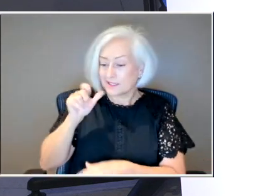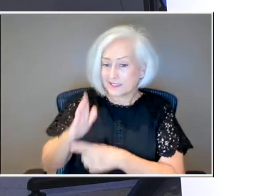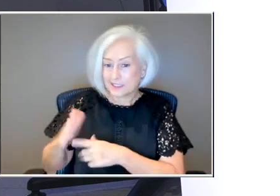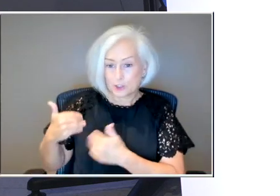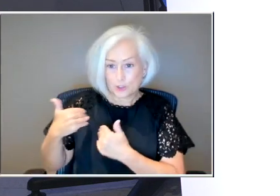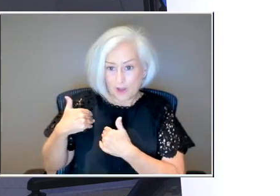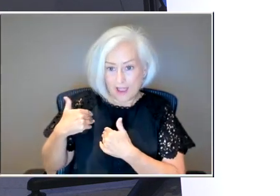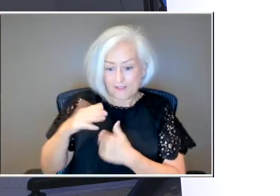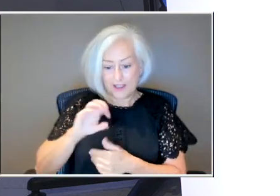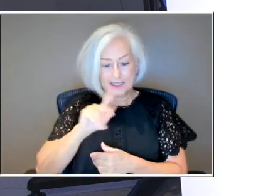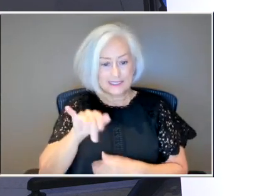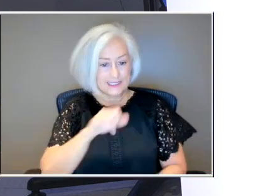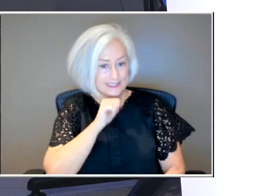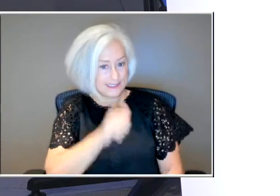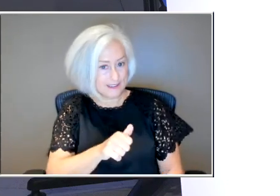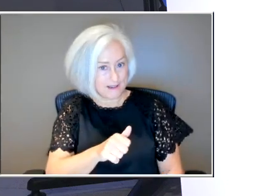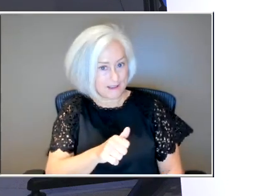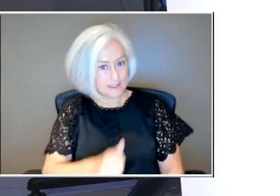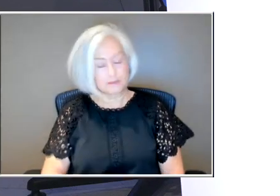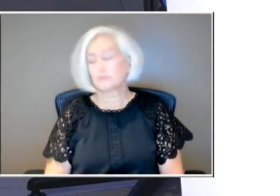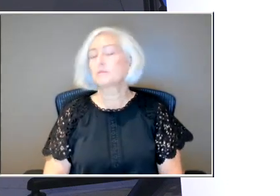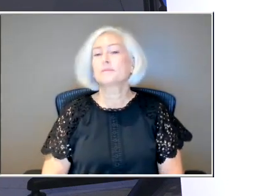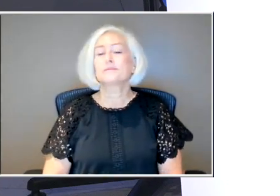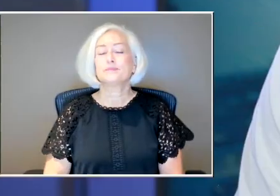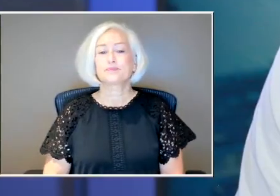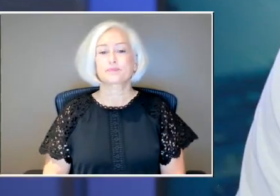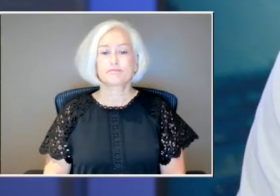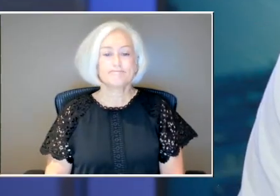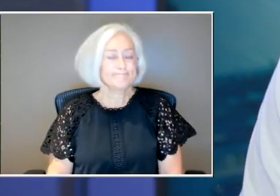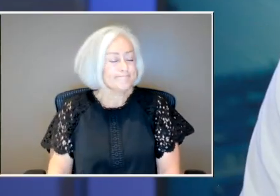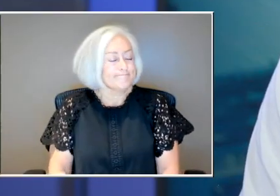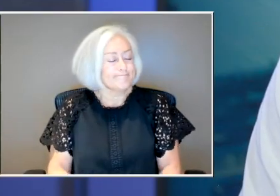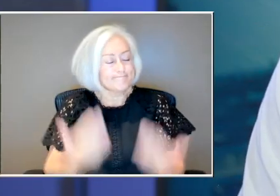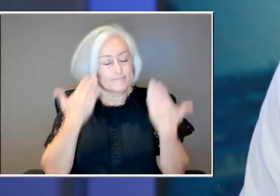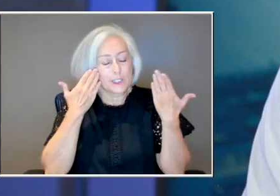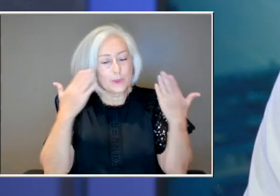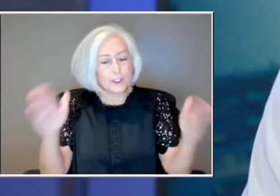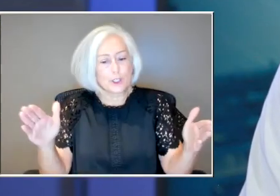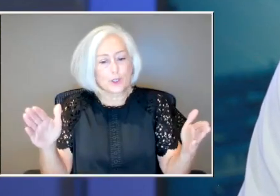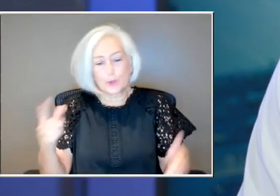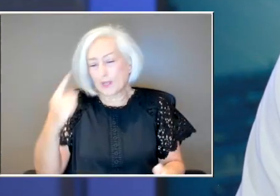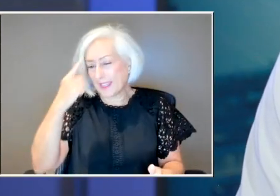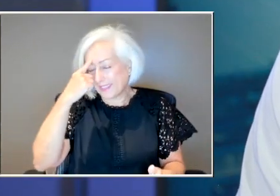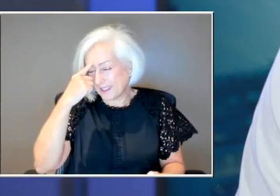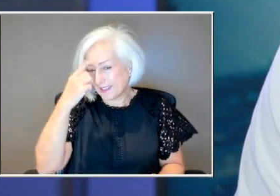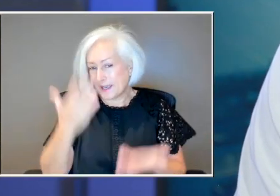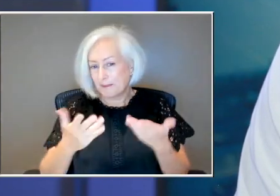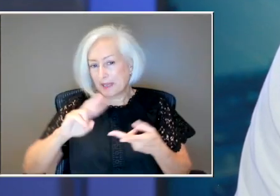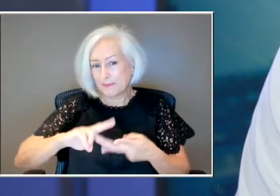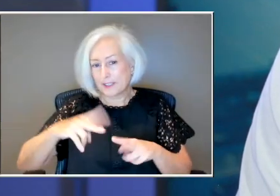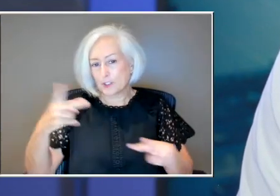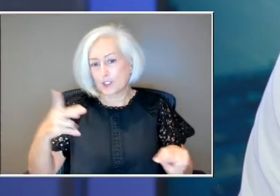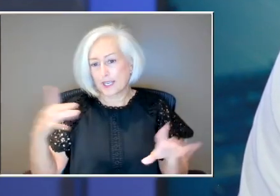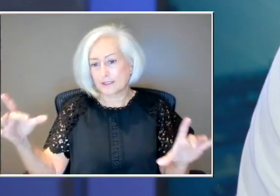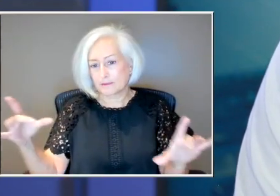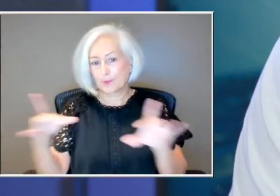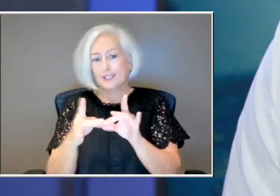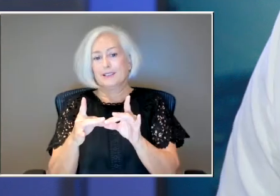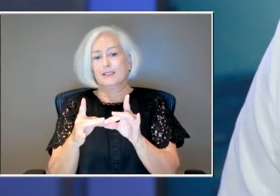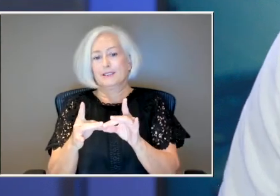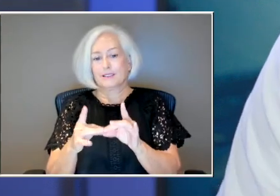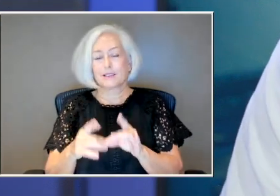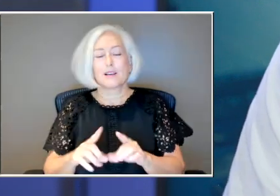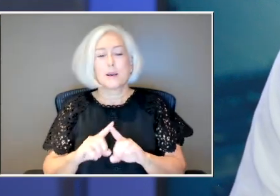does not. So we don't know. We do think there is a genetic component to endometriosis, and we don't know